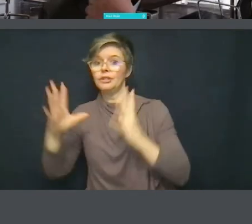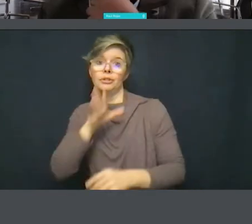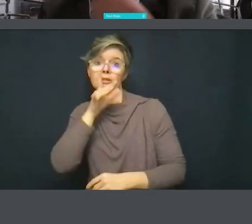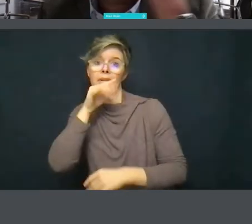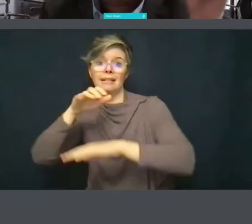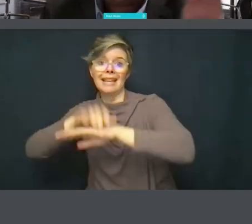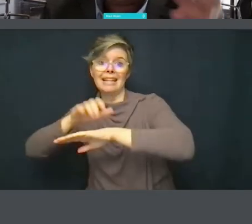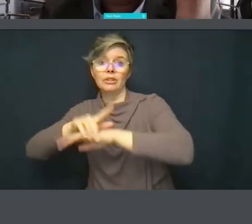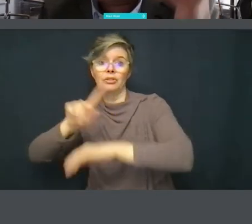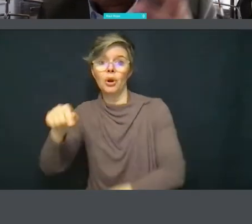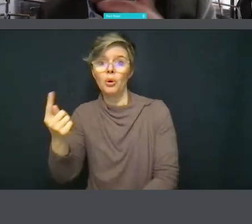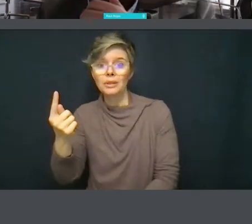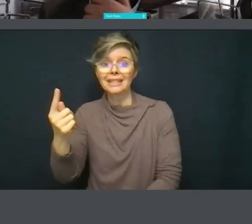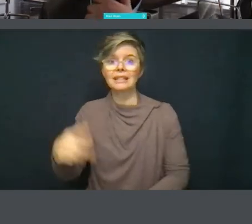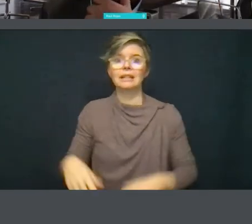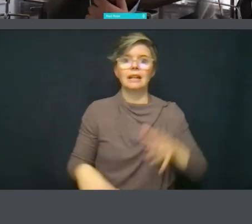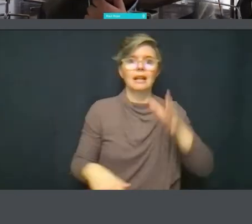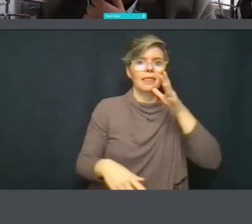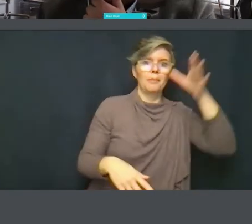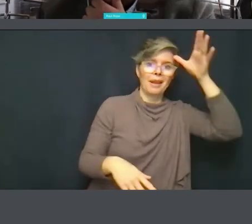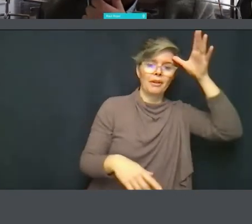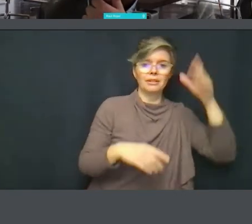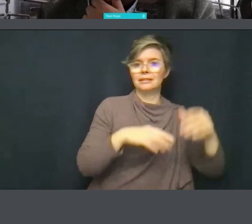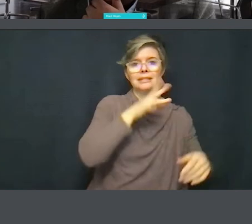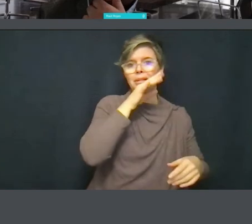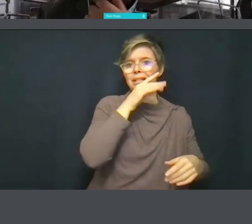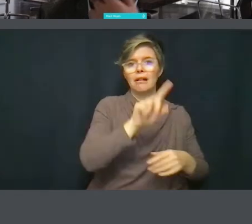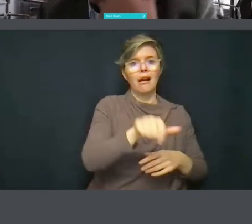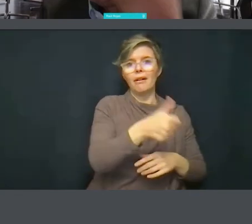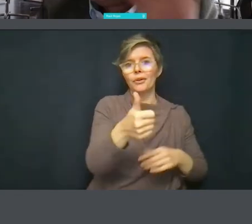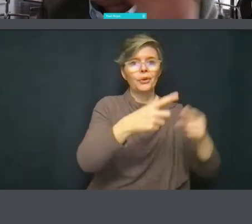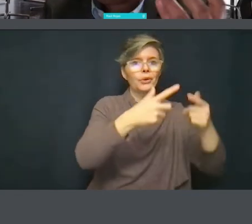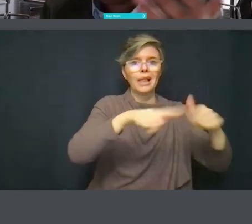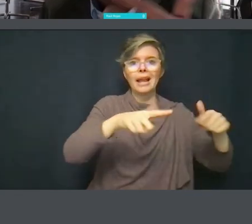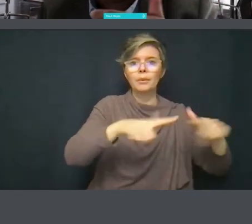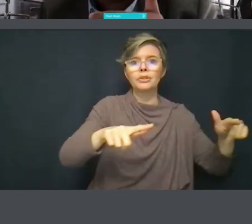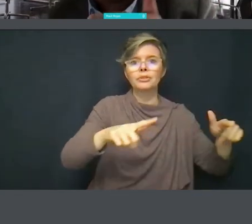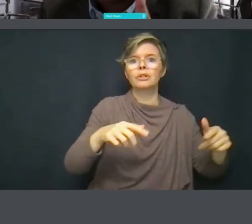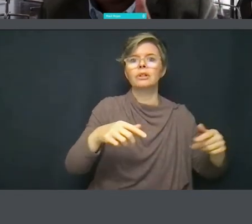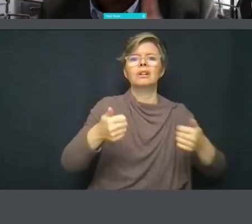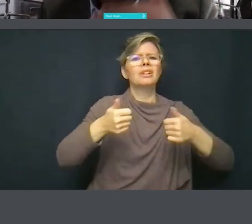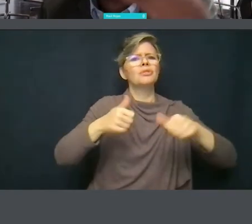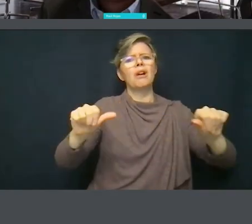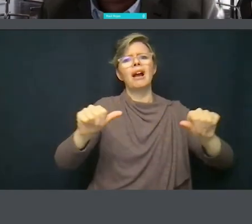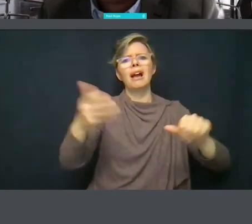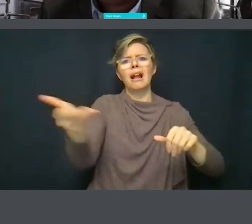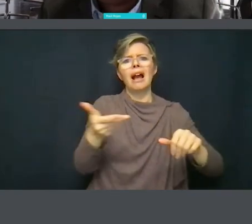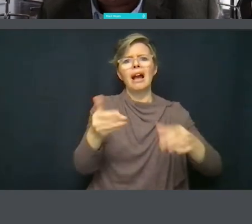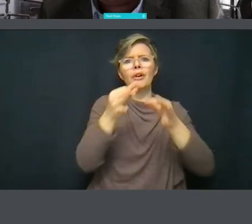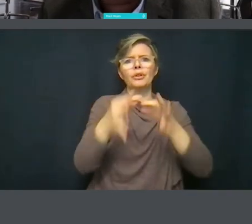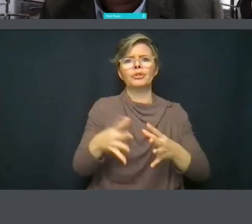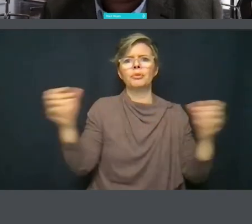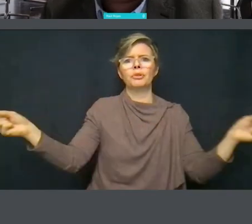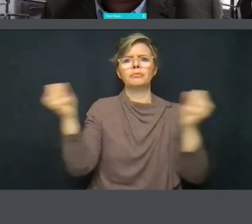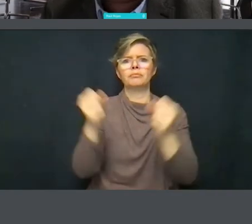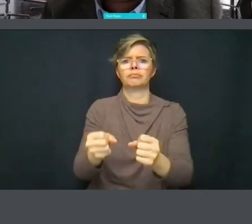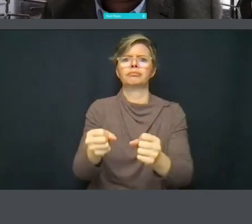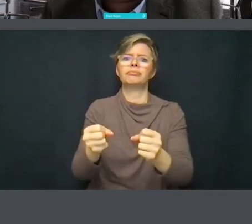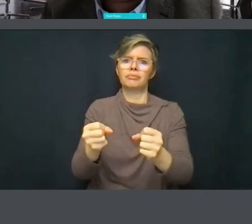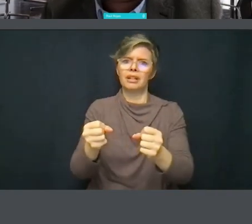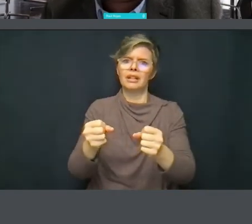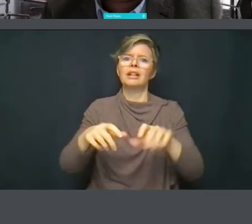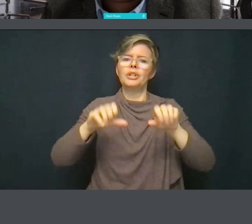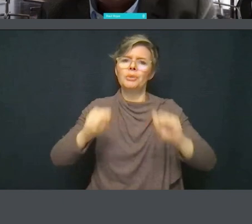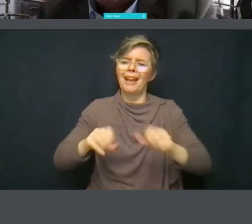Spanish, or only speaks Gujarati, or whatever the case might be, try to get an interpreter, right? So that you develop a relationship with your child's